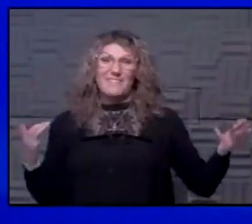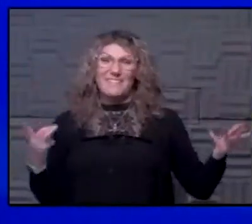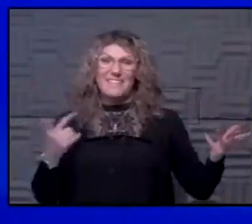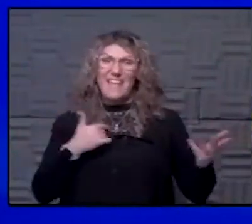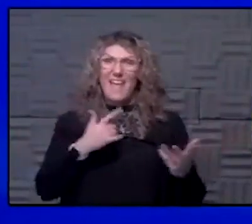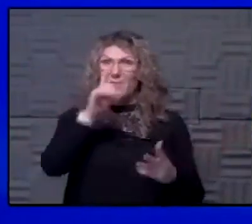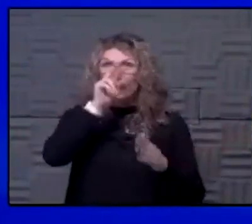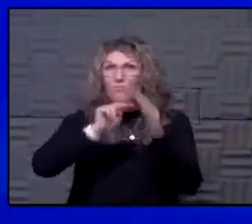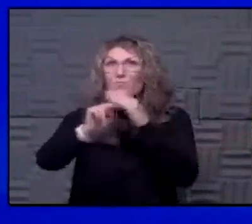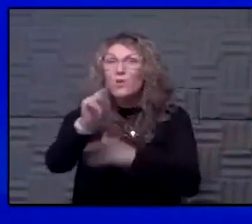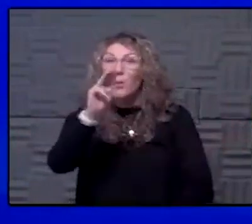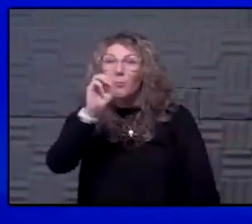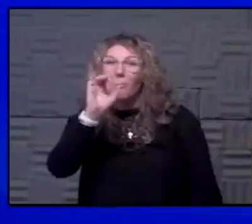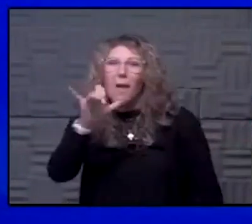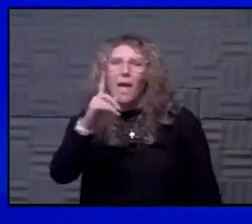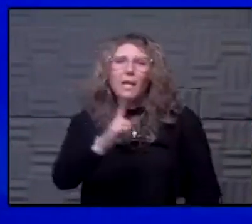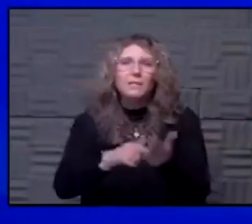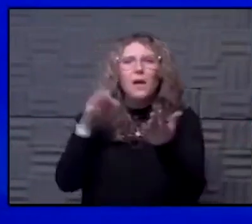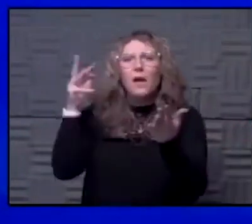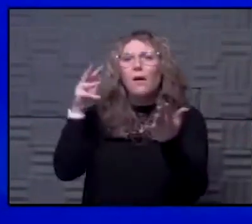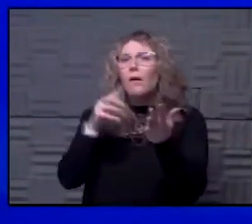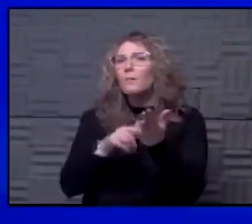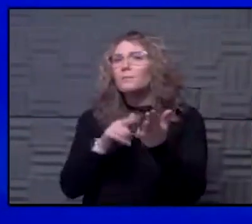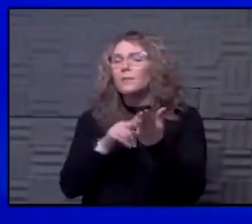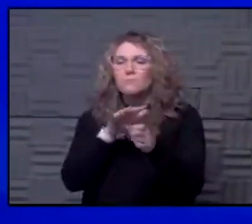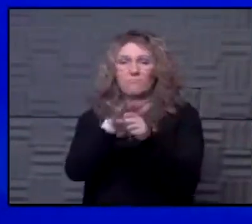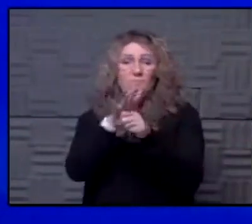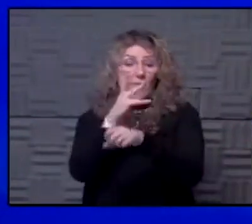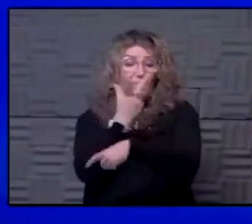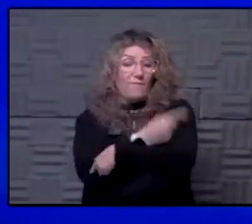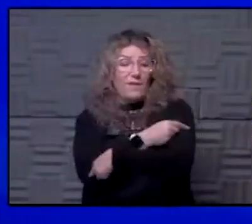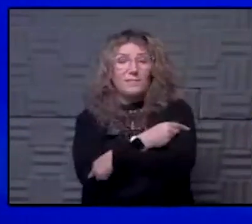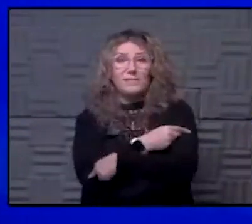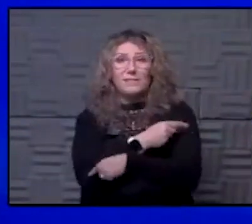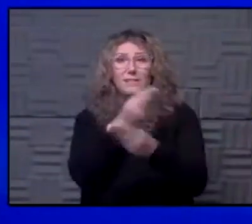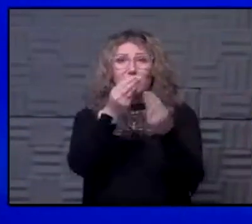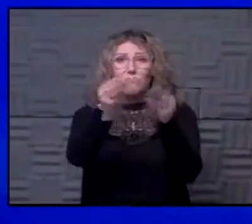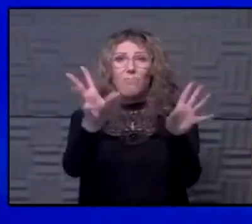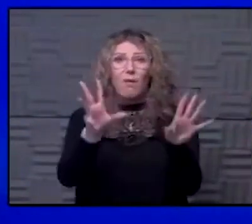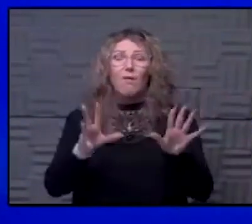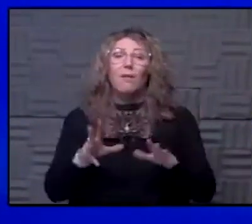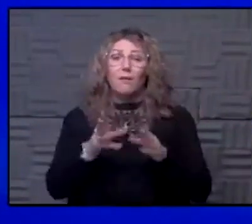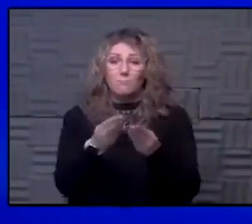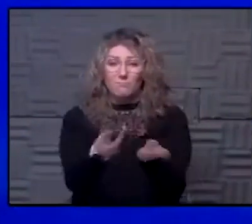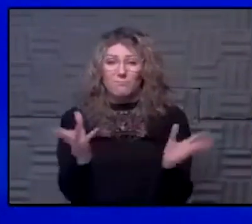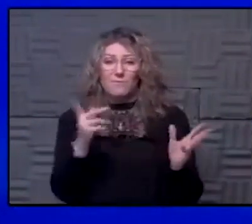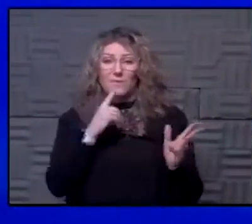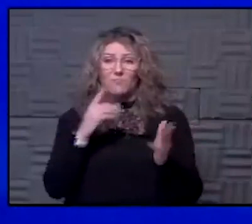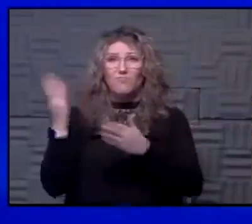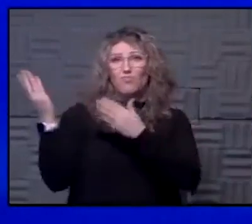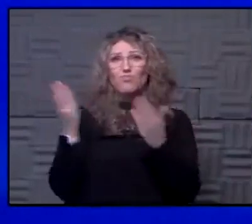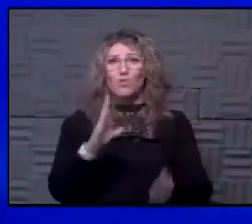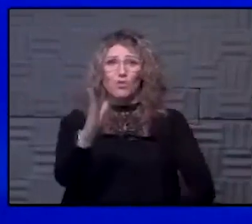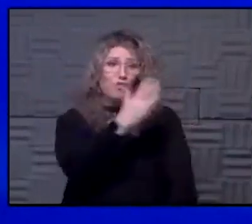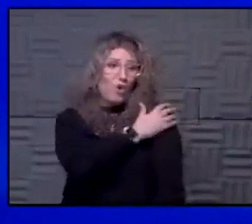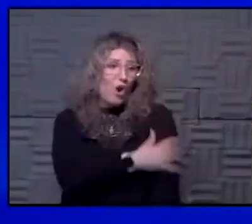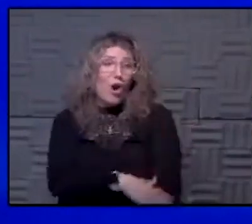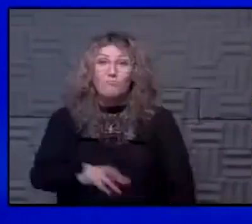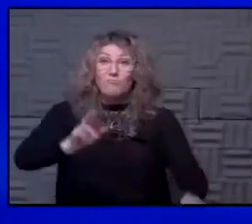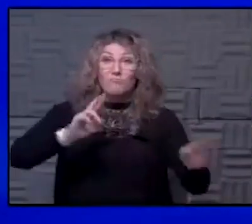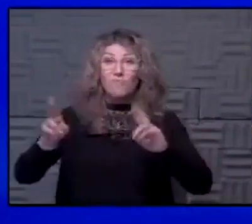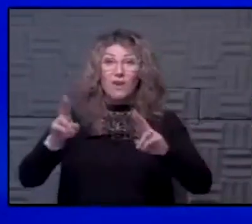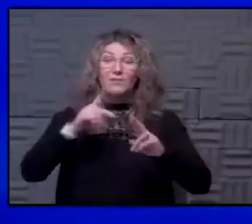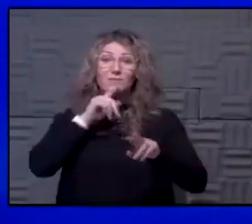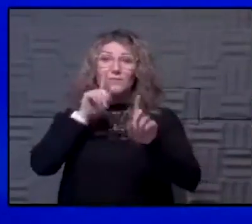by May sometime, that we will have enough vaccine in our market that we're just going to be telling you, bring your arms. So let me answer the